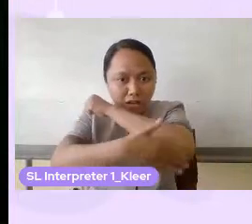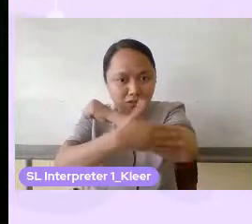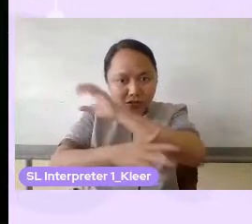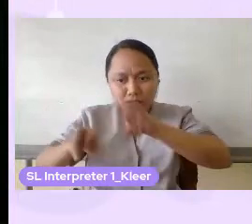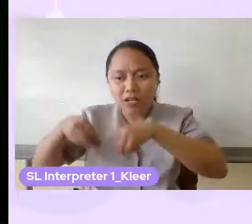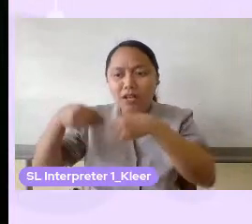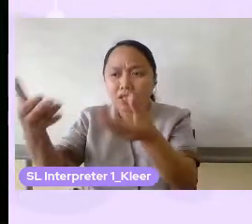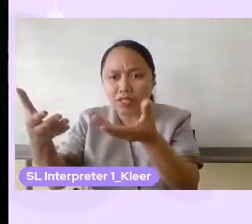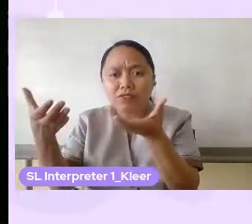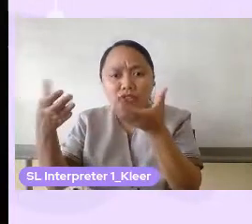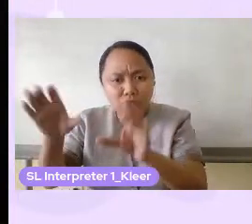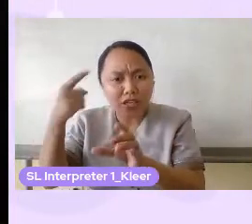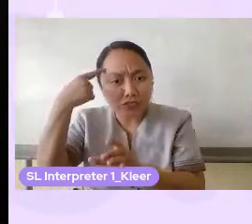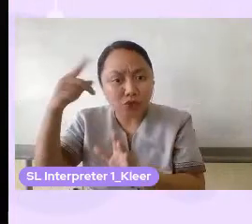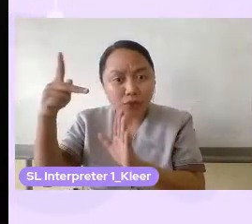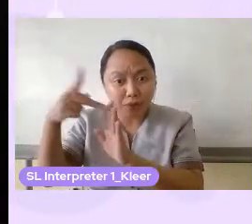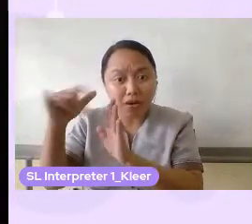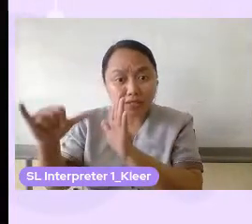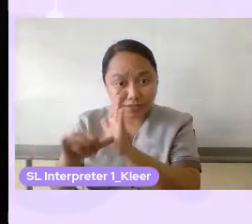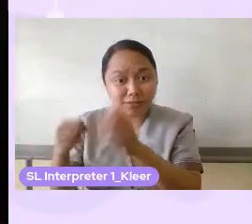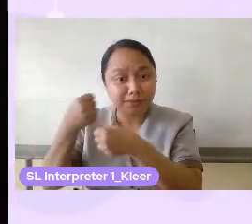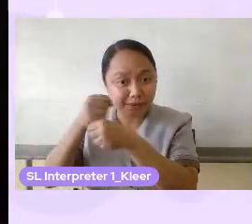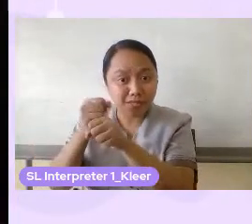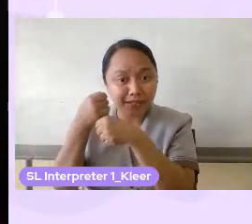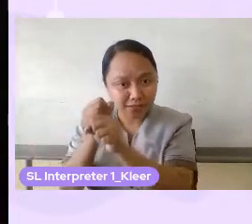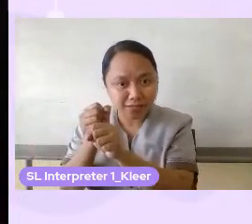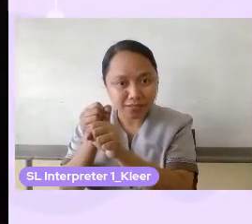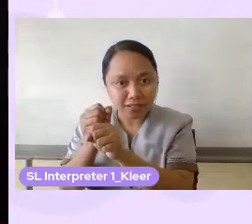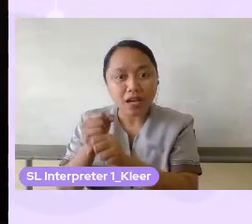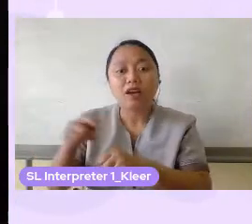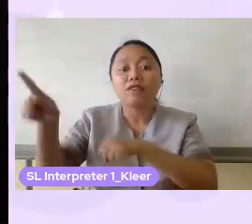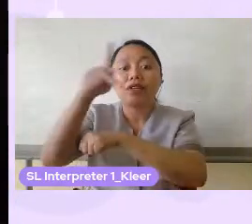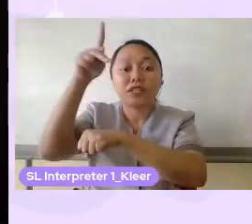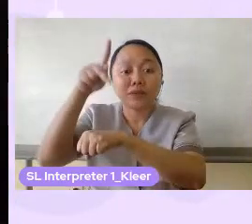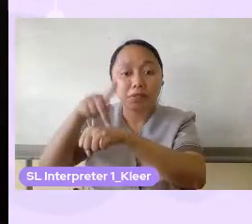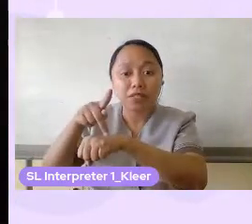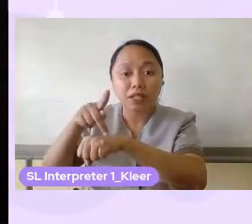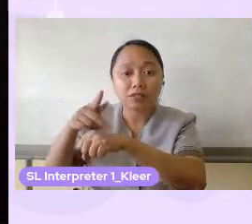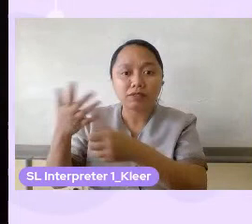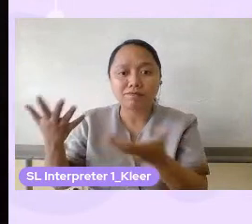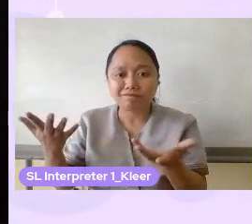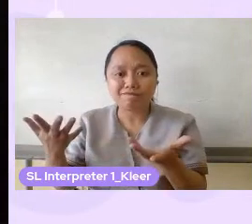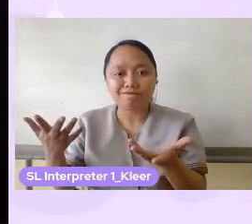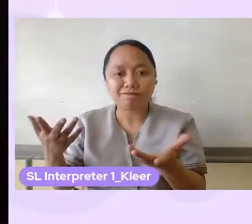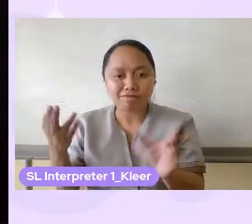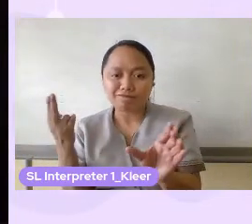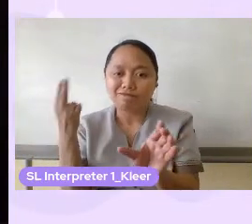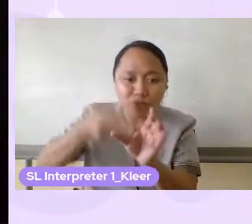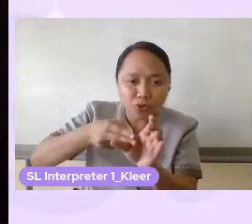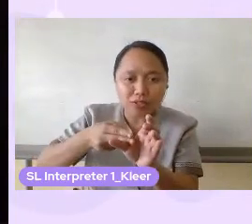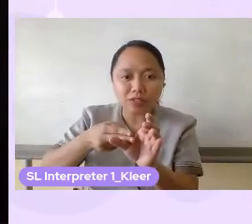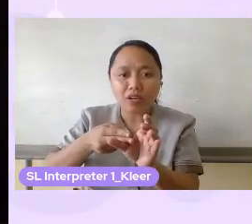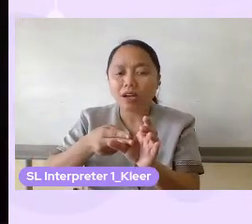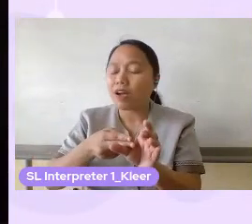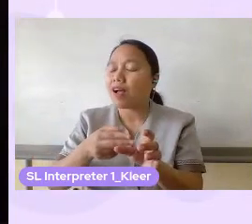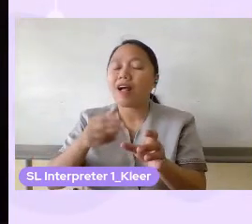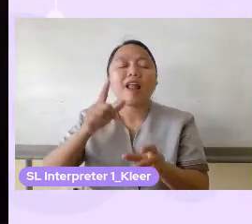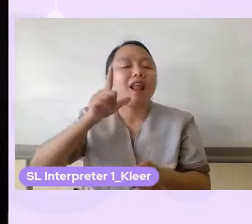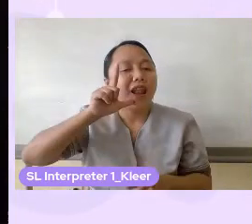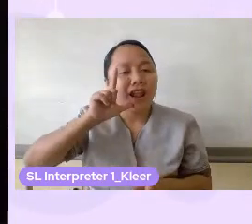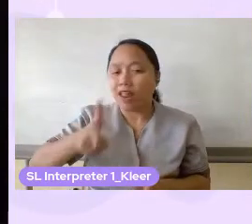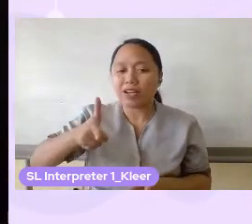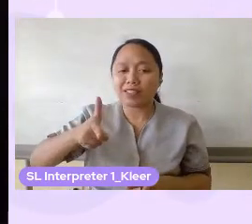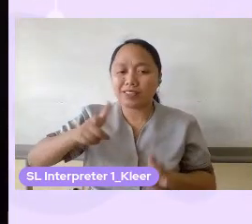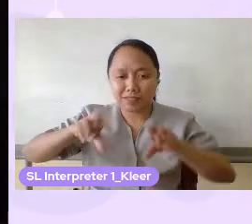making body of the whole world. Ang Pilipinas po ay tumakbo at naging mapalad and was given a